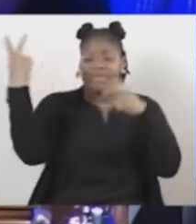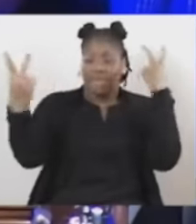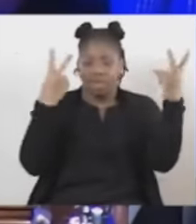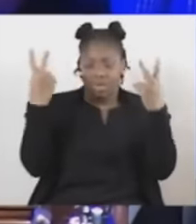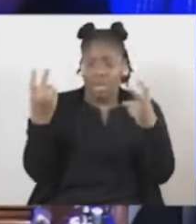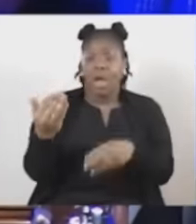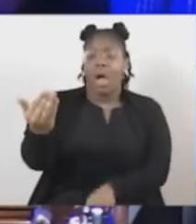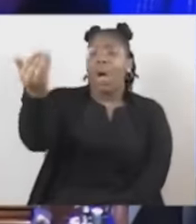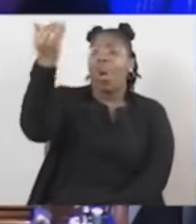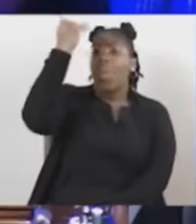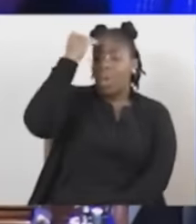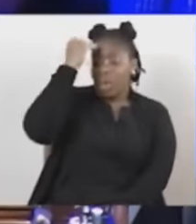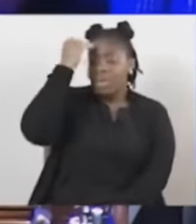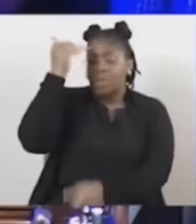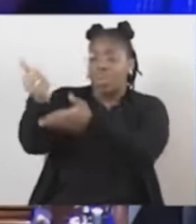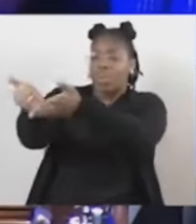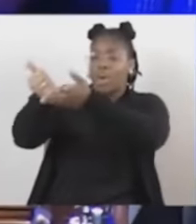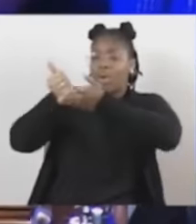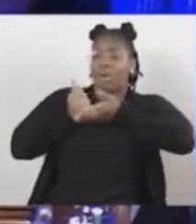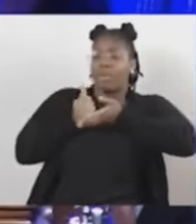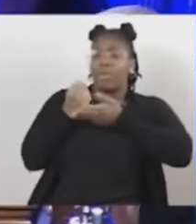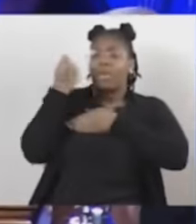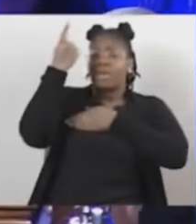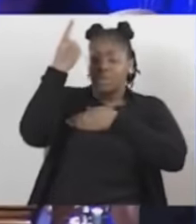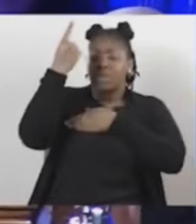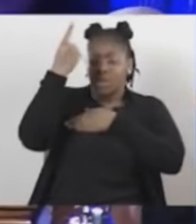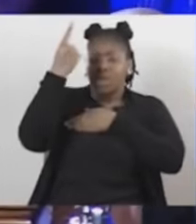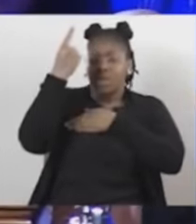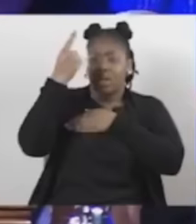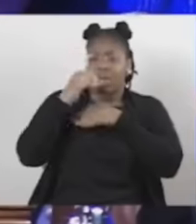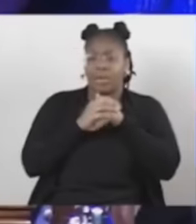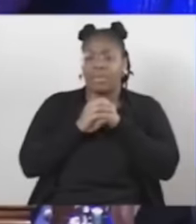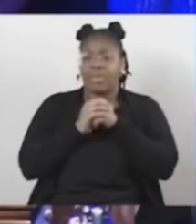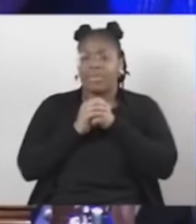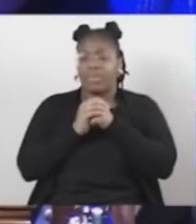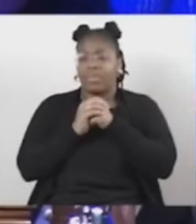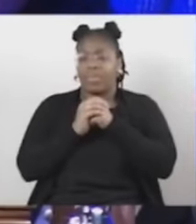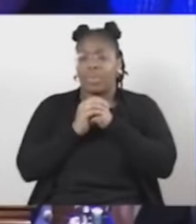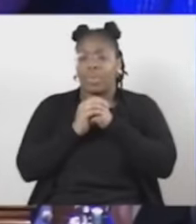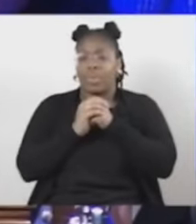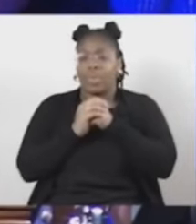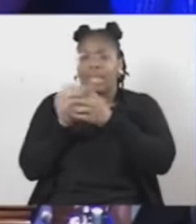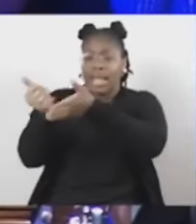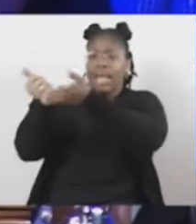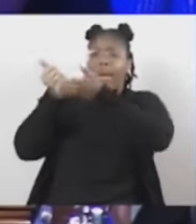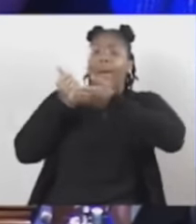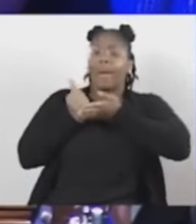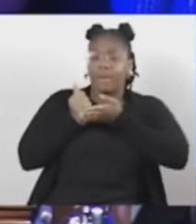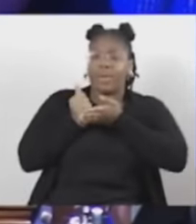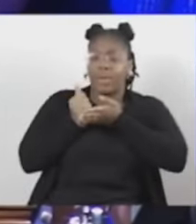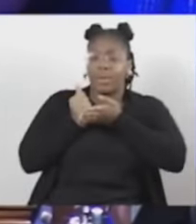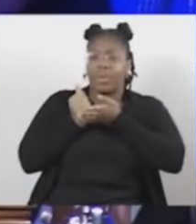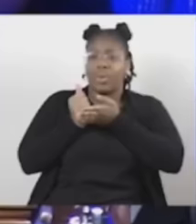the usher who shows discernment into the conference room of awareness and becomes your personal assistant to tell you your 1 o'clock meeting